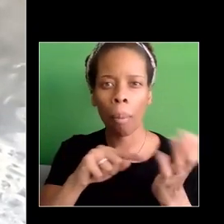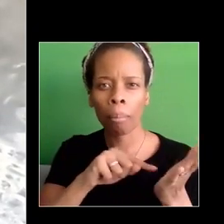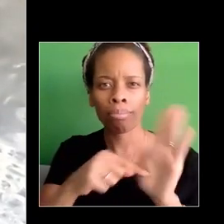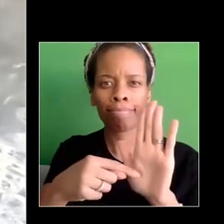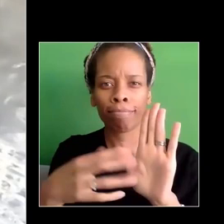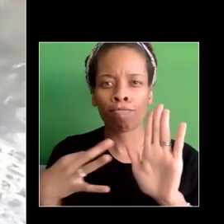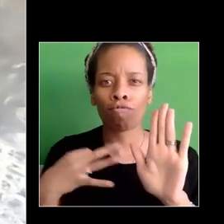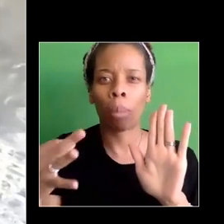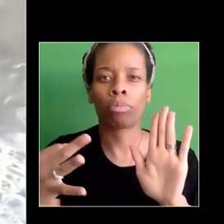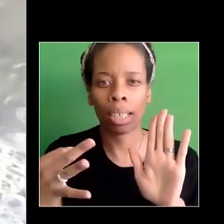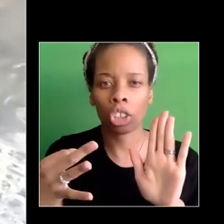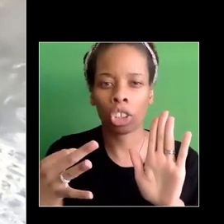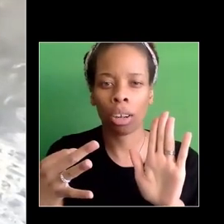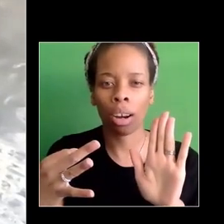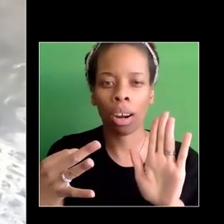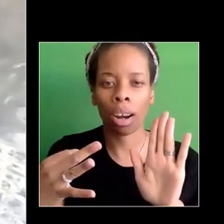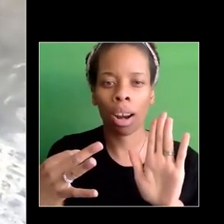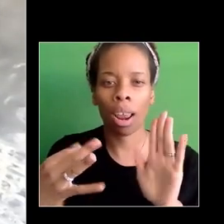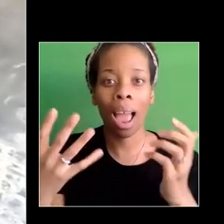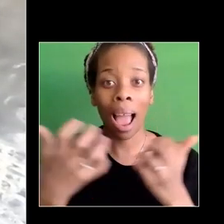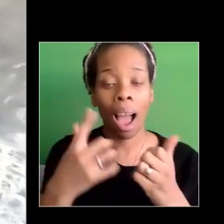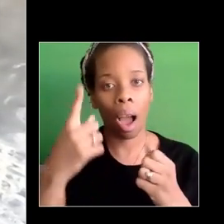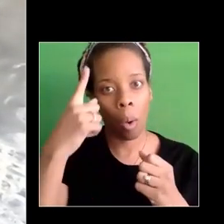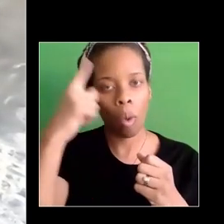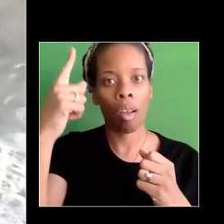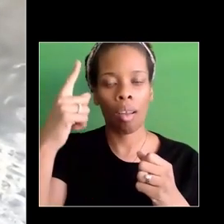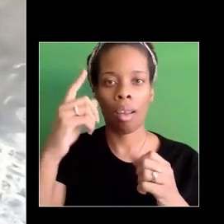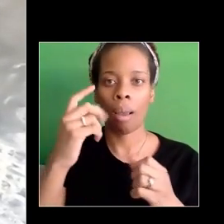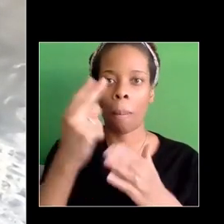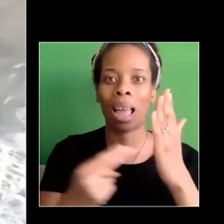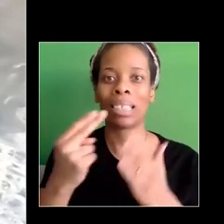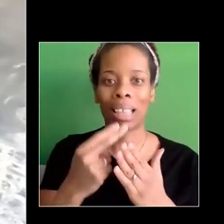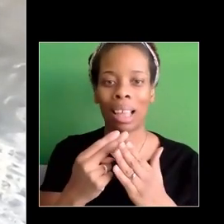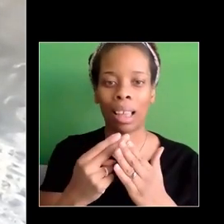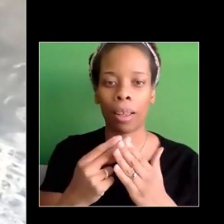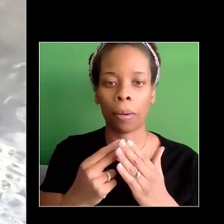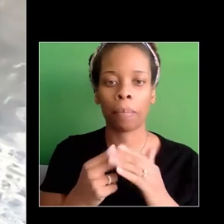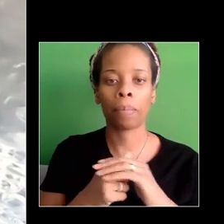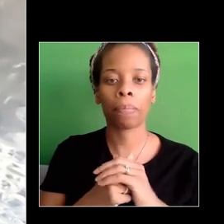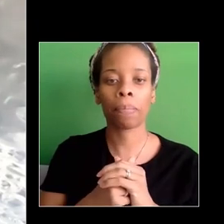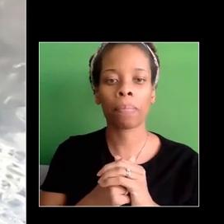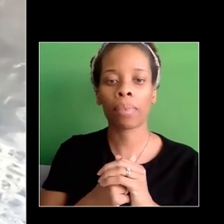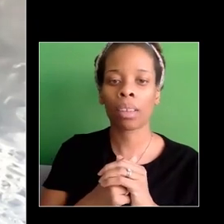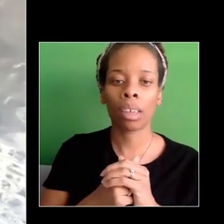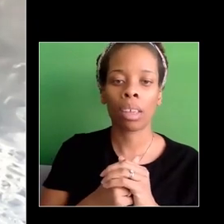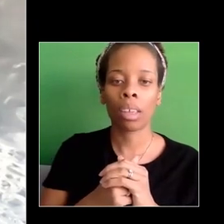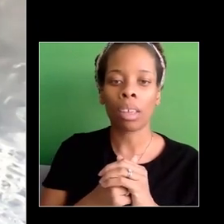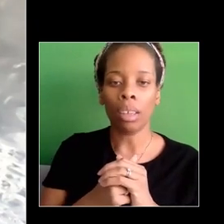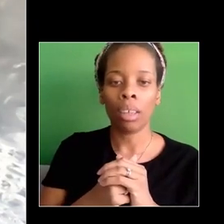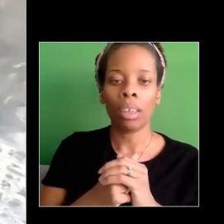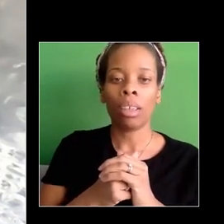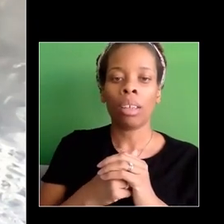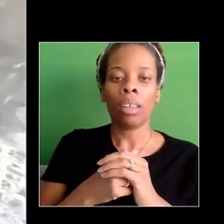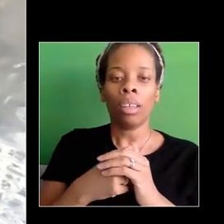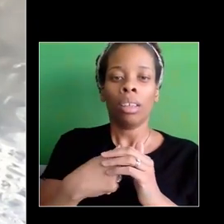a way of thinking about painting and thinking it through. And the freedom it allowed me, as soon